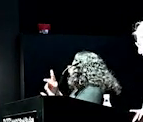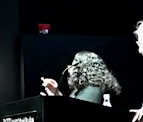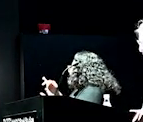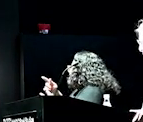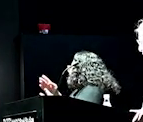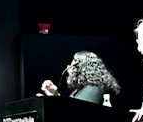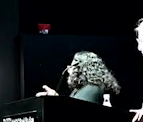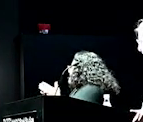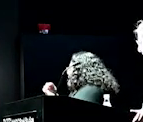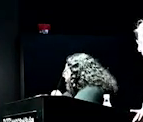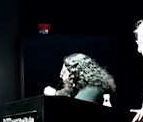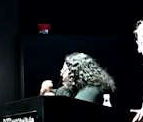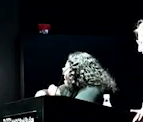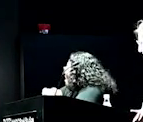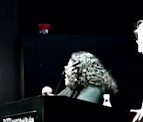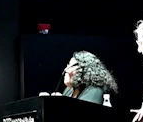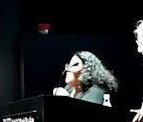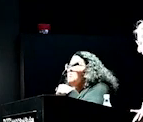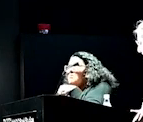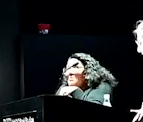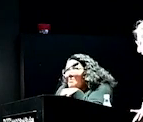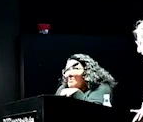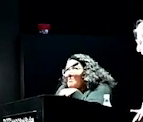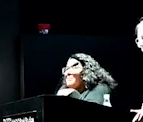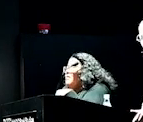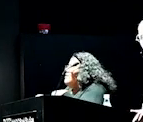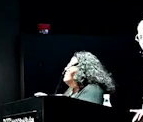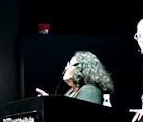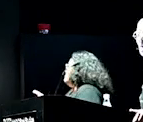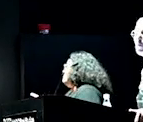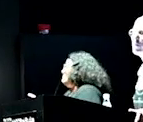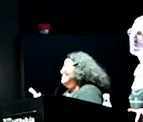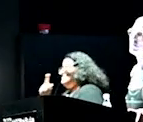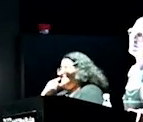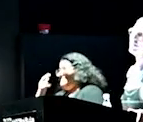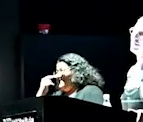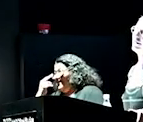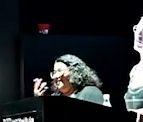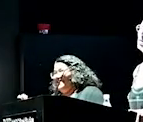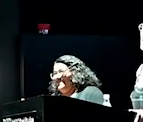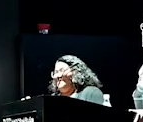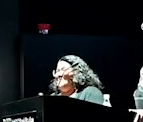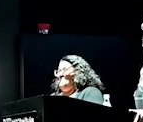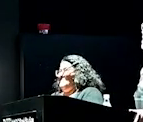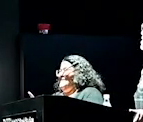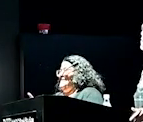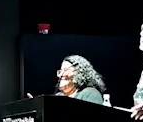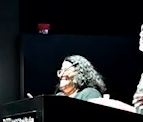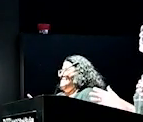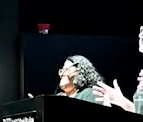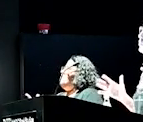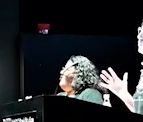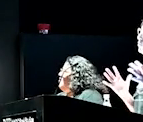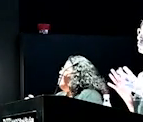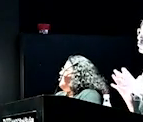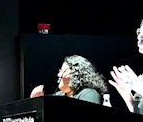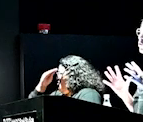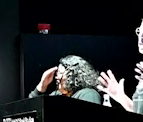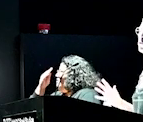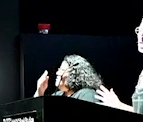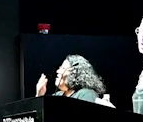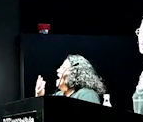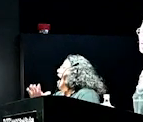I think it's so funny, but it really is one of those lessons that goes back to like,